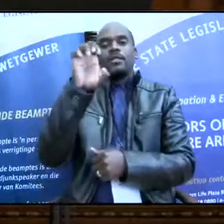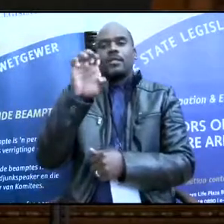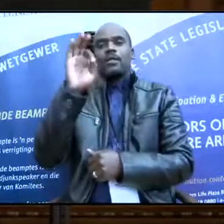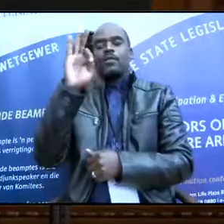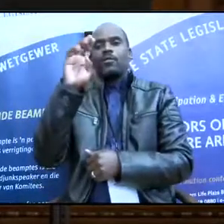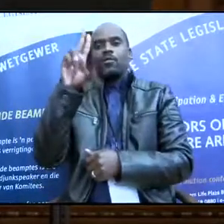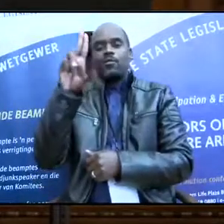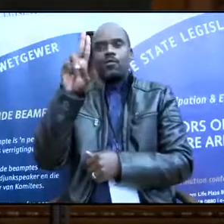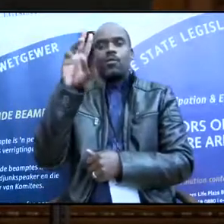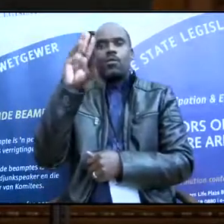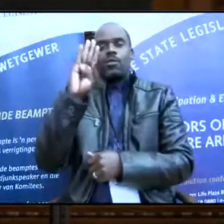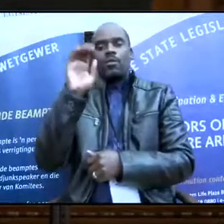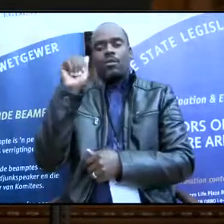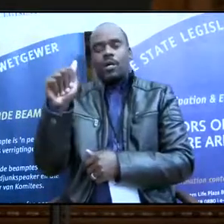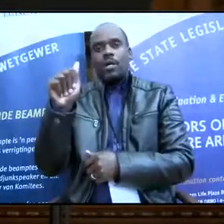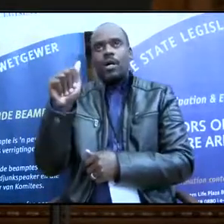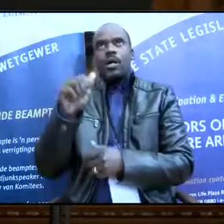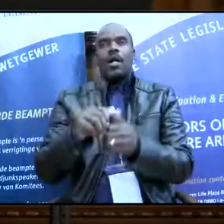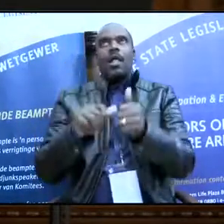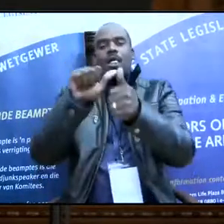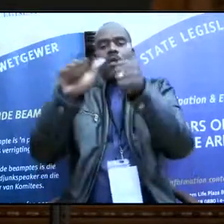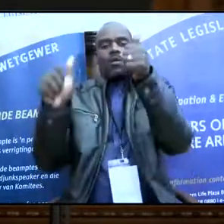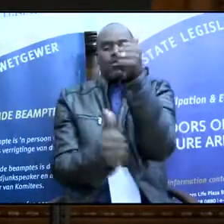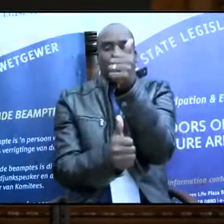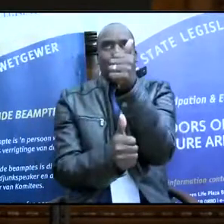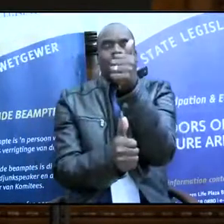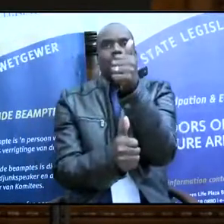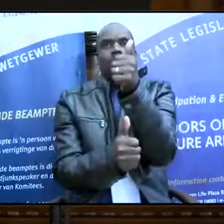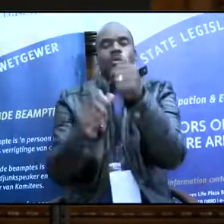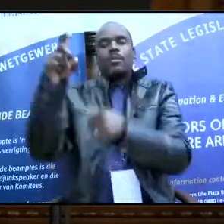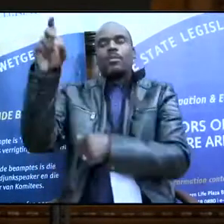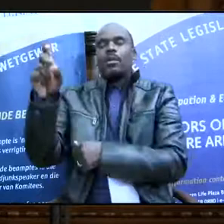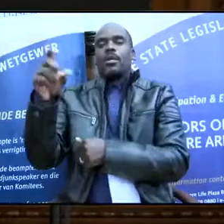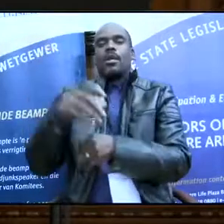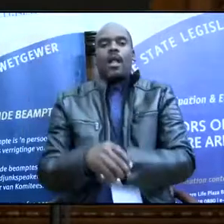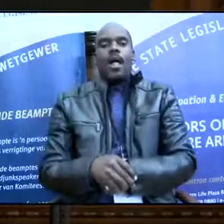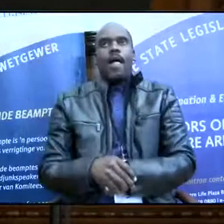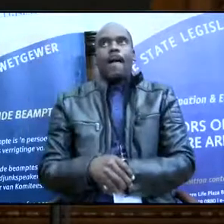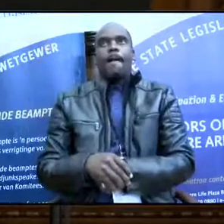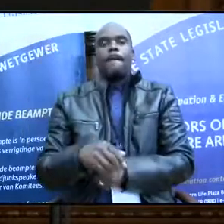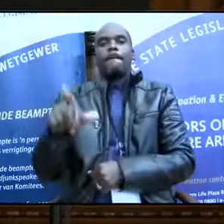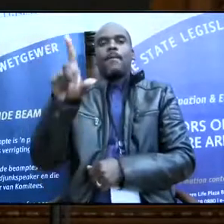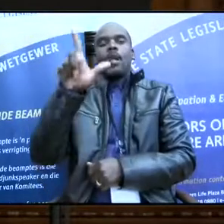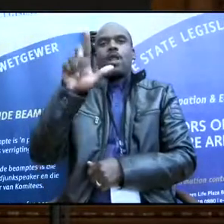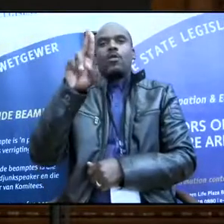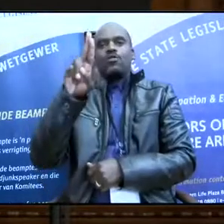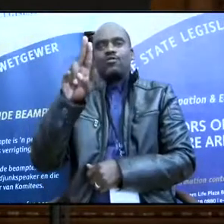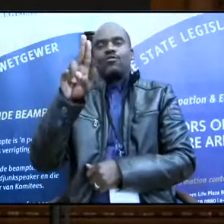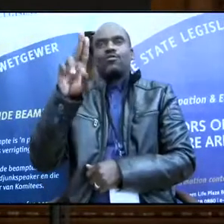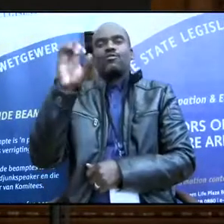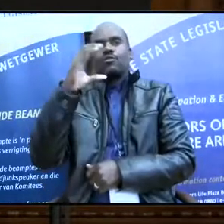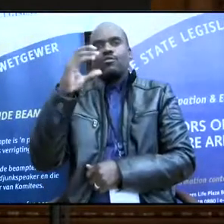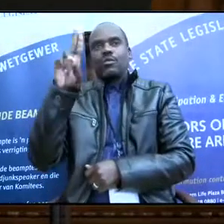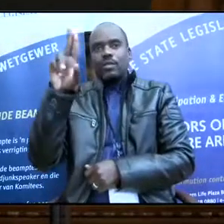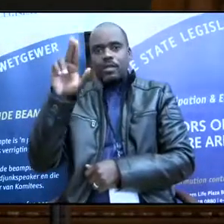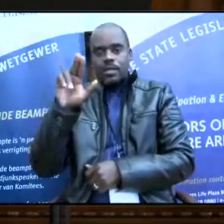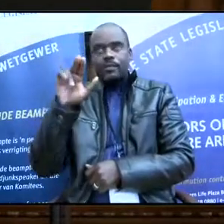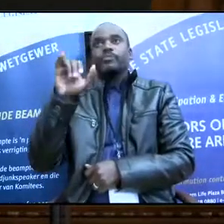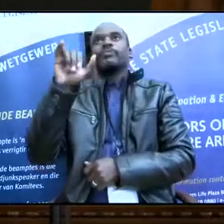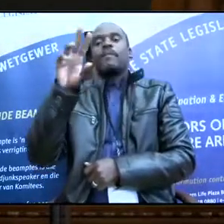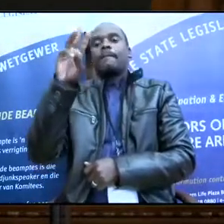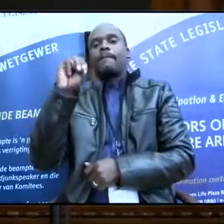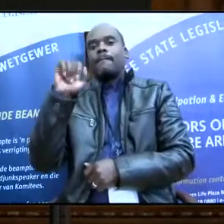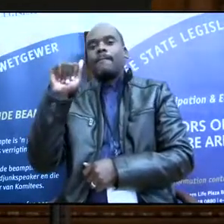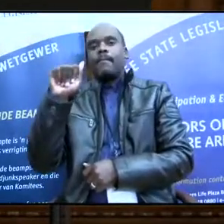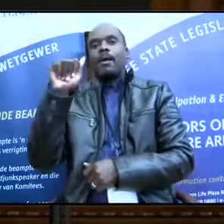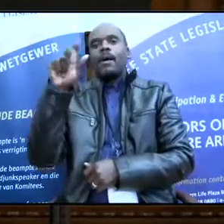chief whip masara molyleiki deputy secretary general of safto from a national level jihad sion